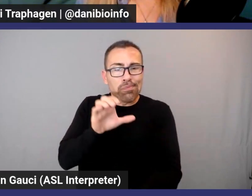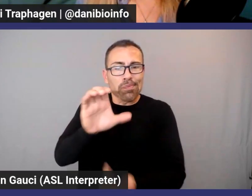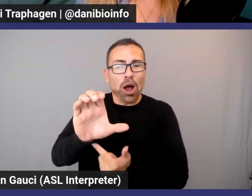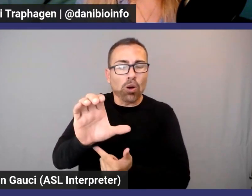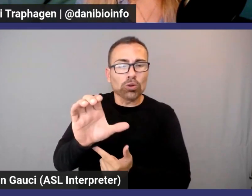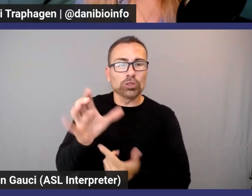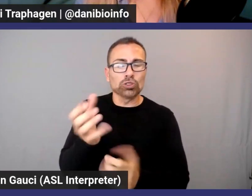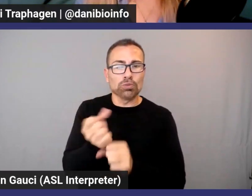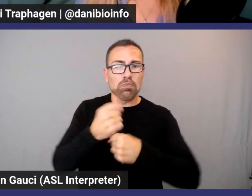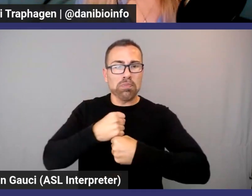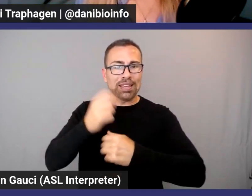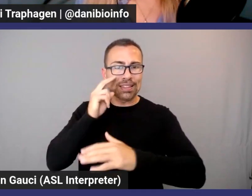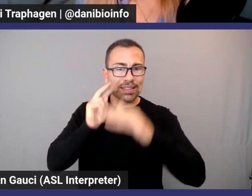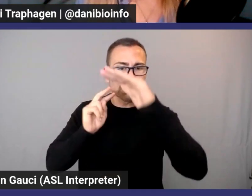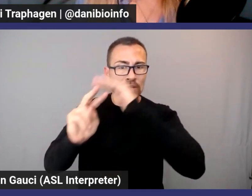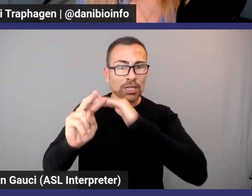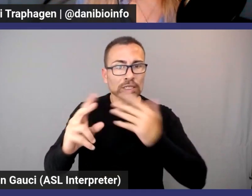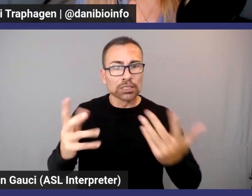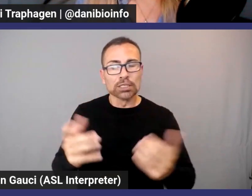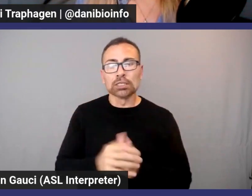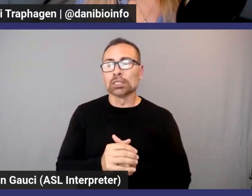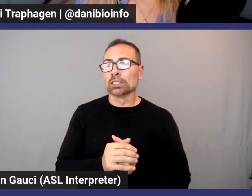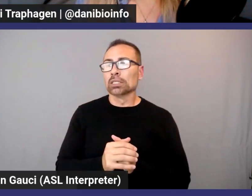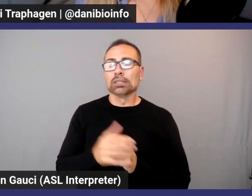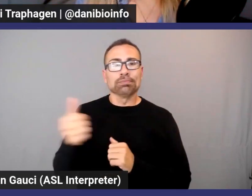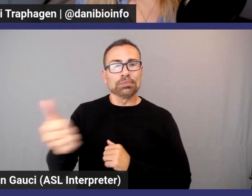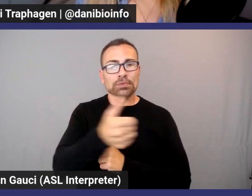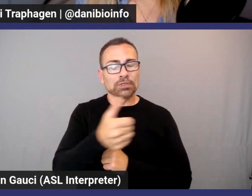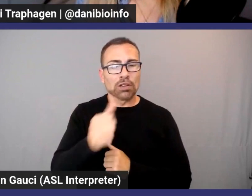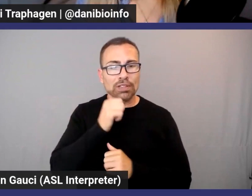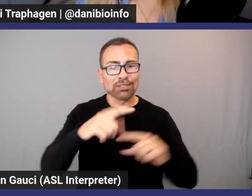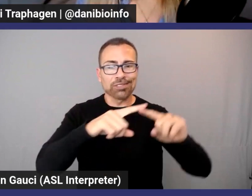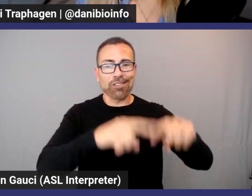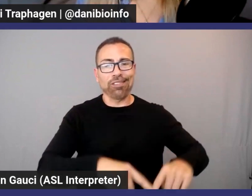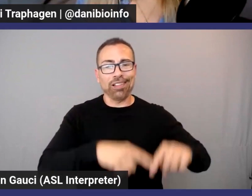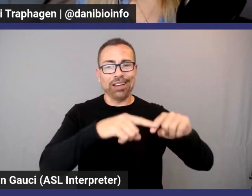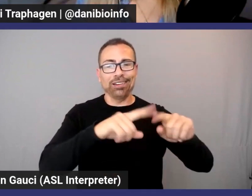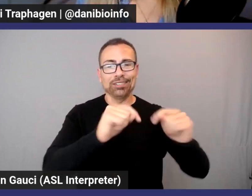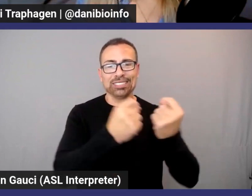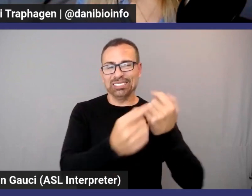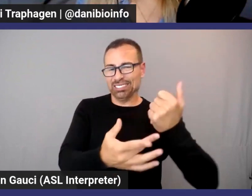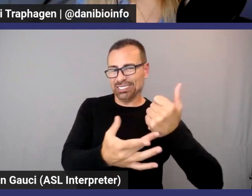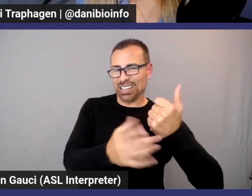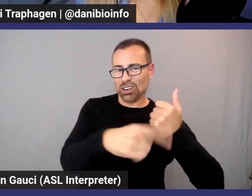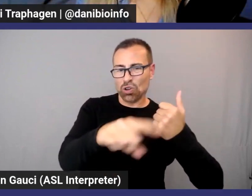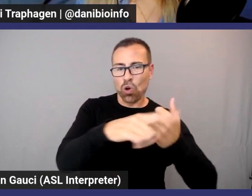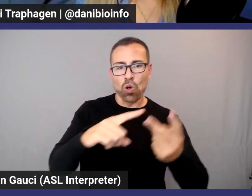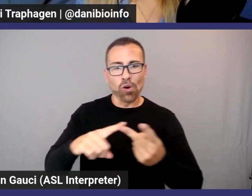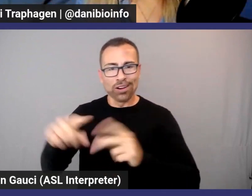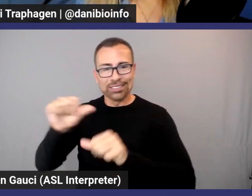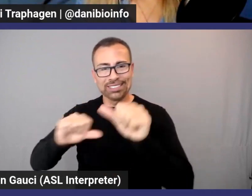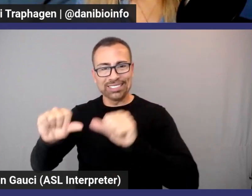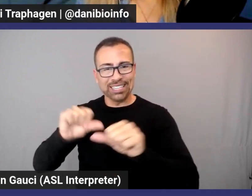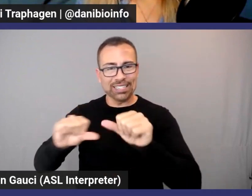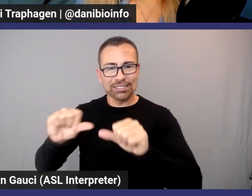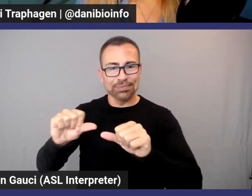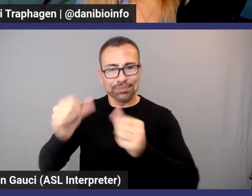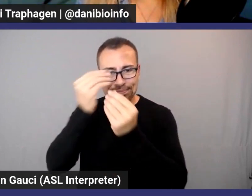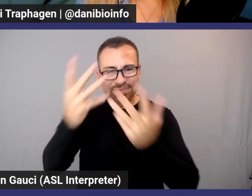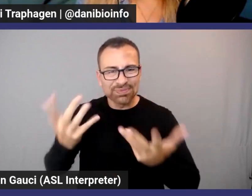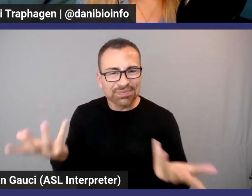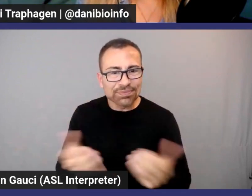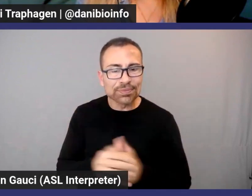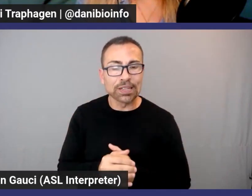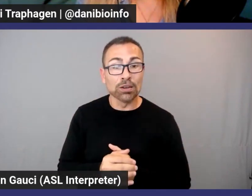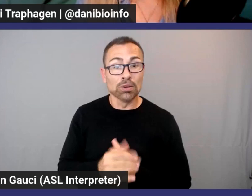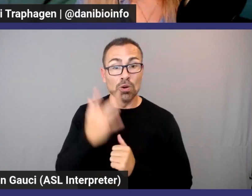insights and predictions without having to rely on the technical teams, without having to rely on data scientists. Because, come on,